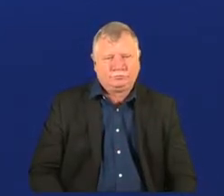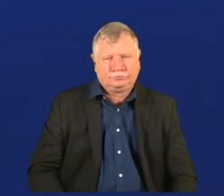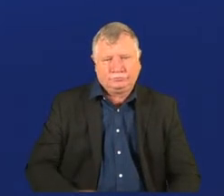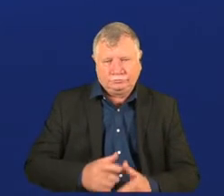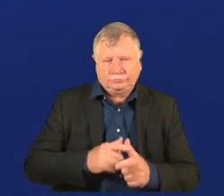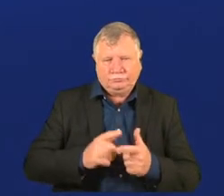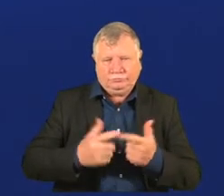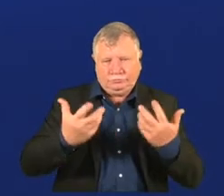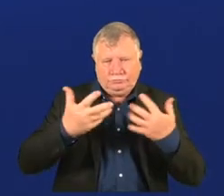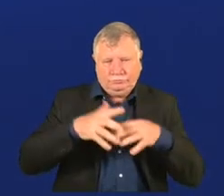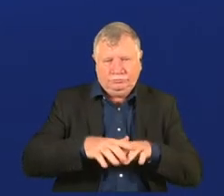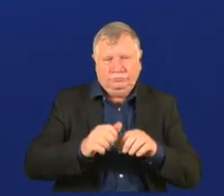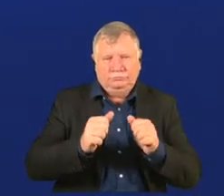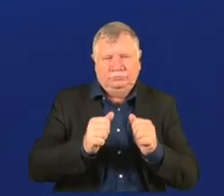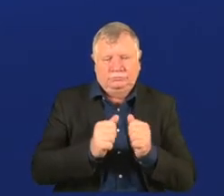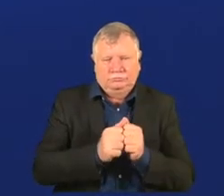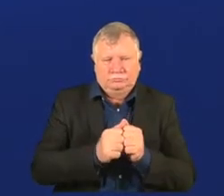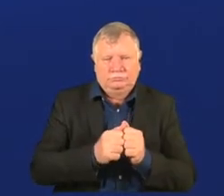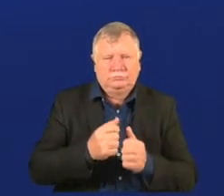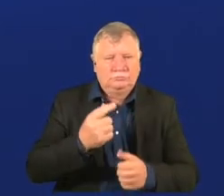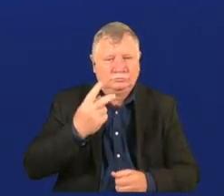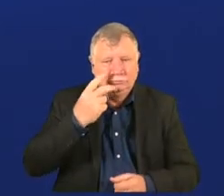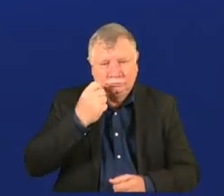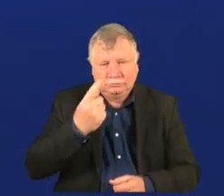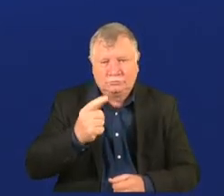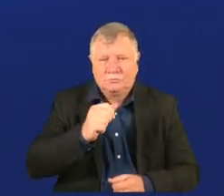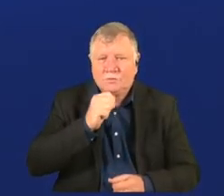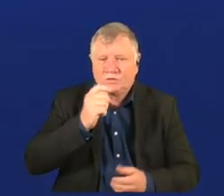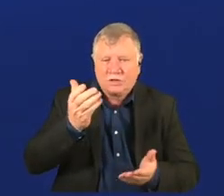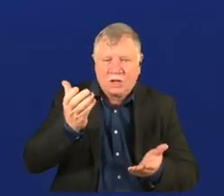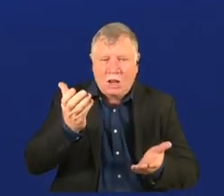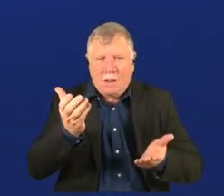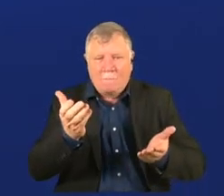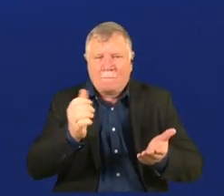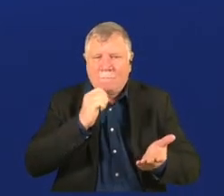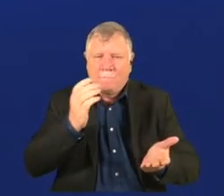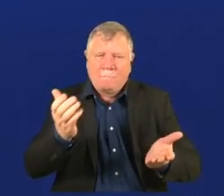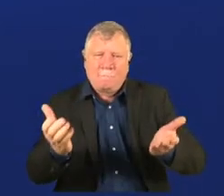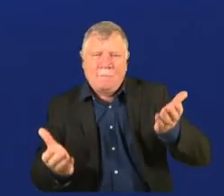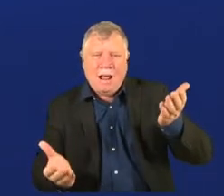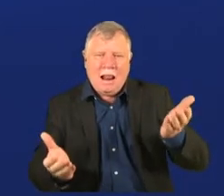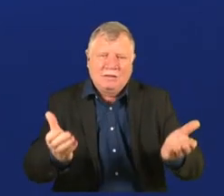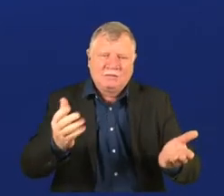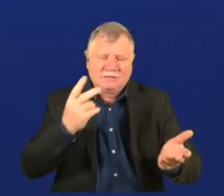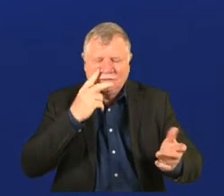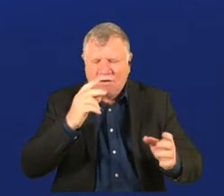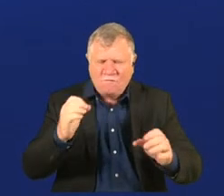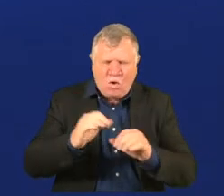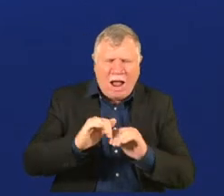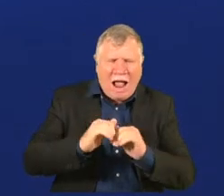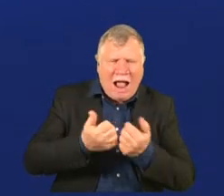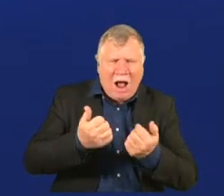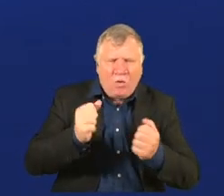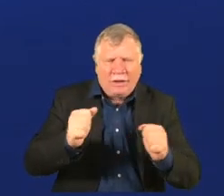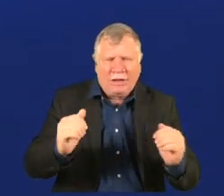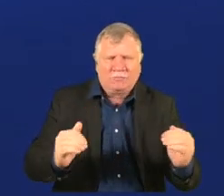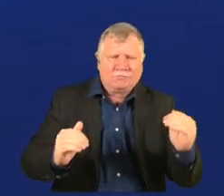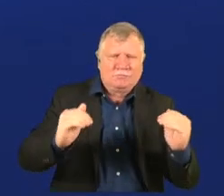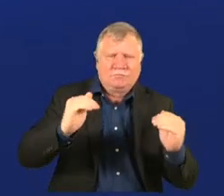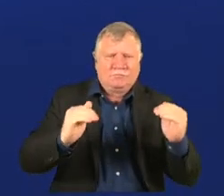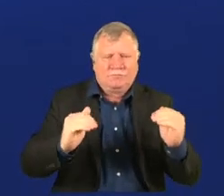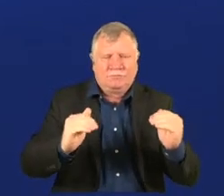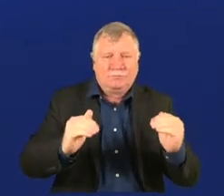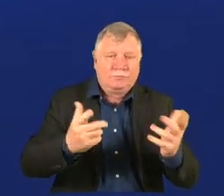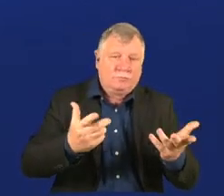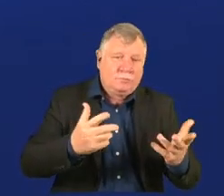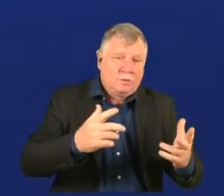Then we married those two data sources to ascertain the imbalance between supply and demand and focused on those categories of the workforce, whether